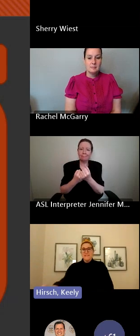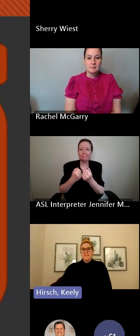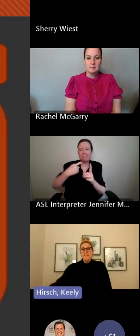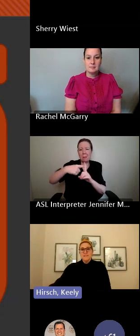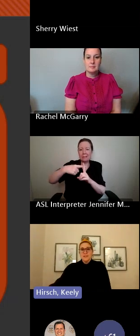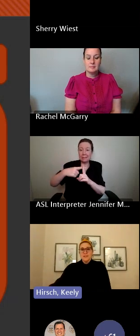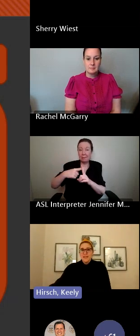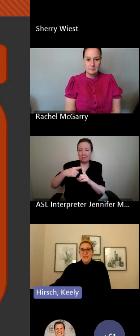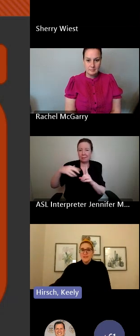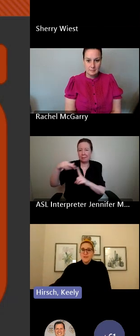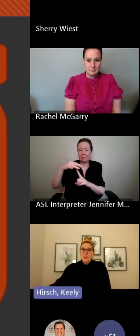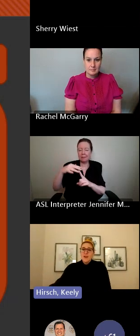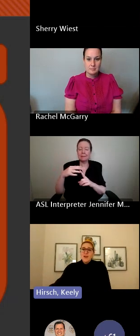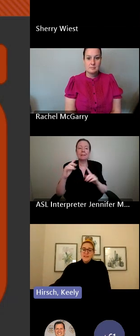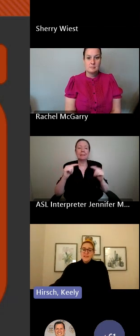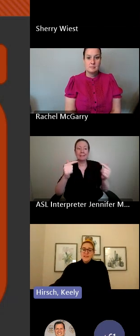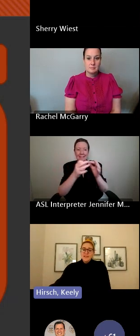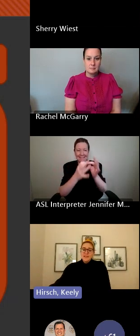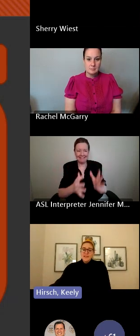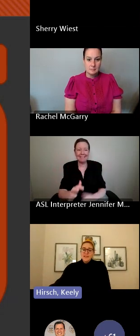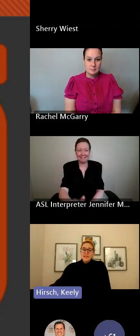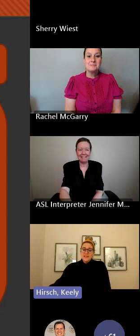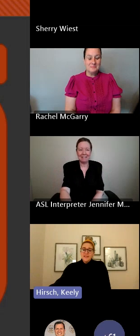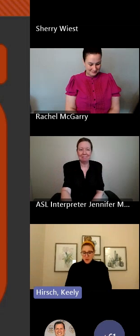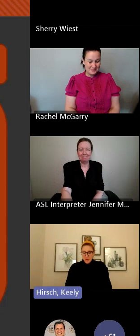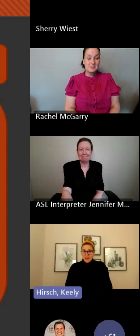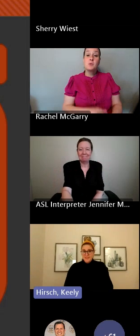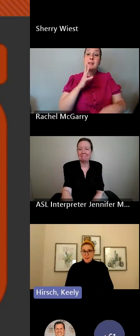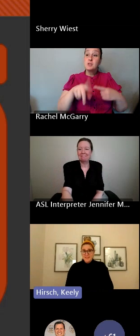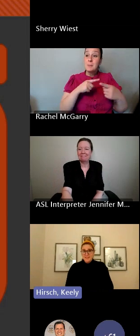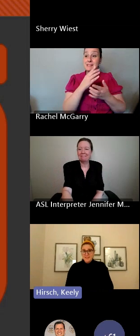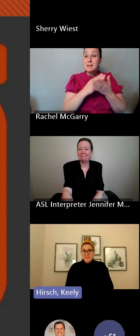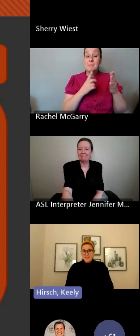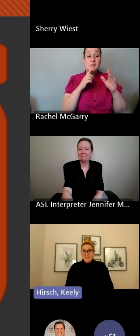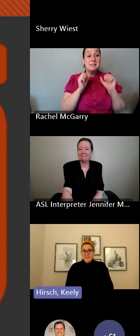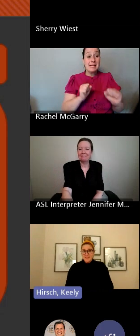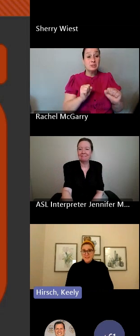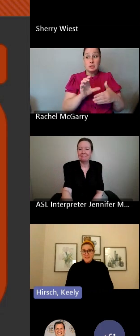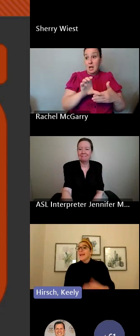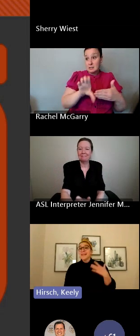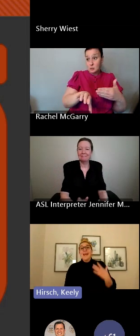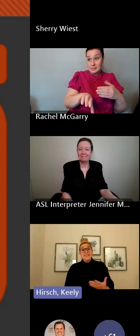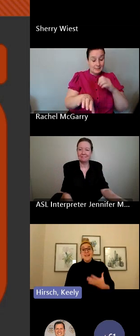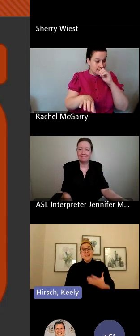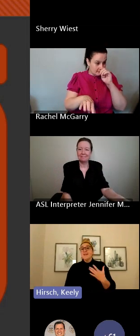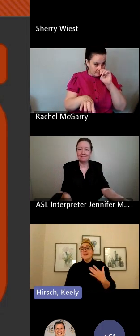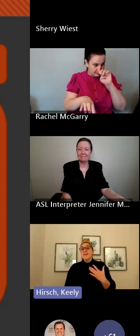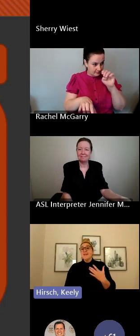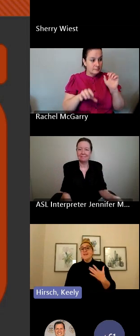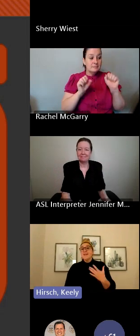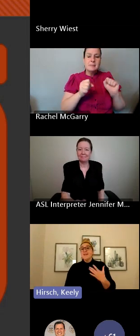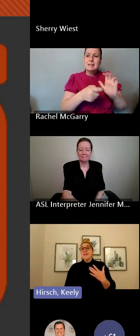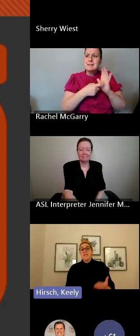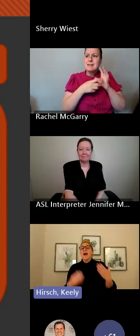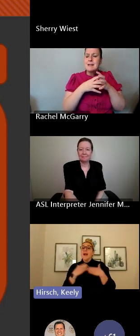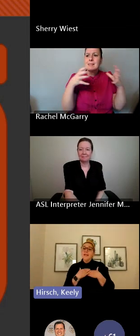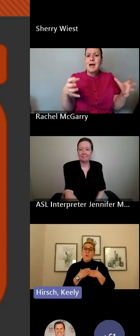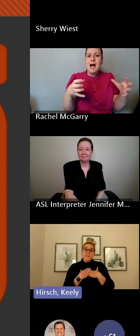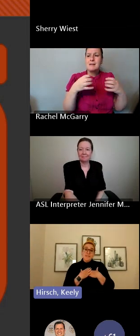positive if disclosing. So let's talk about some of the potential consequences. So again, it can take a lot of emotional